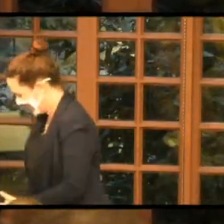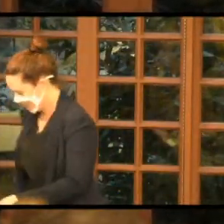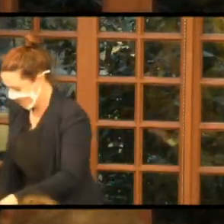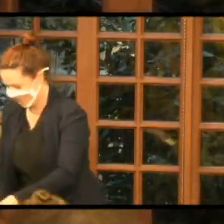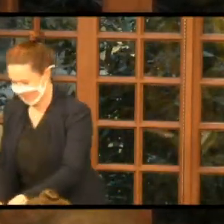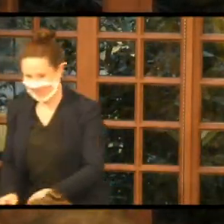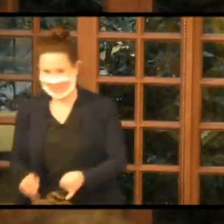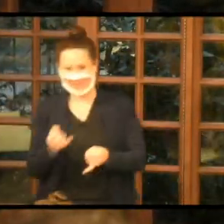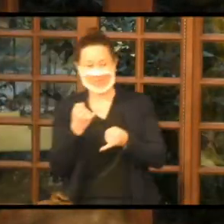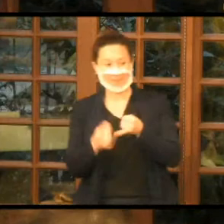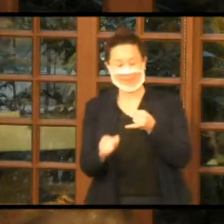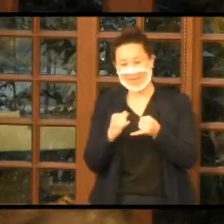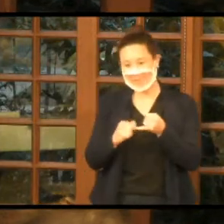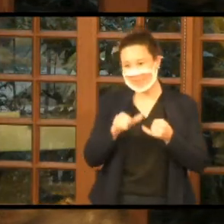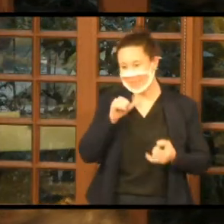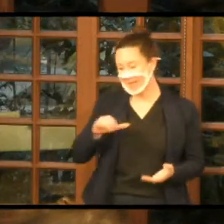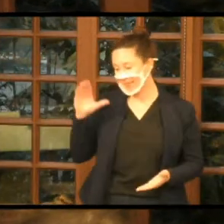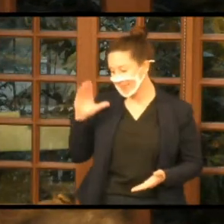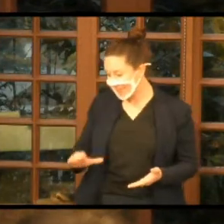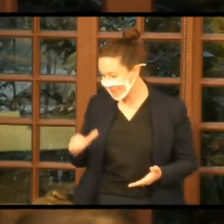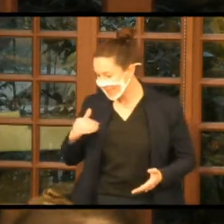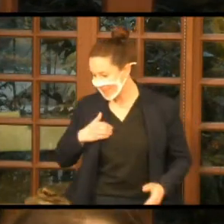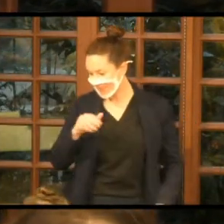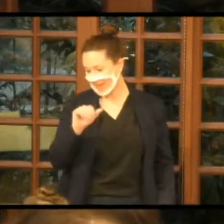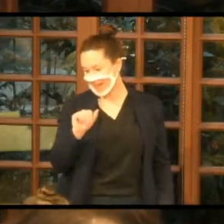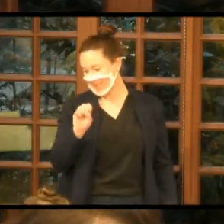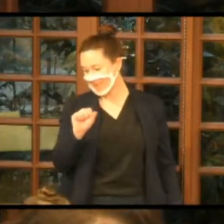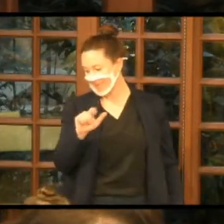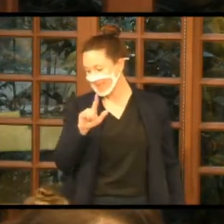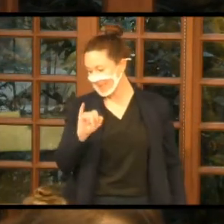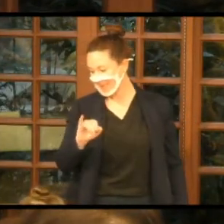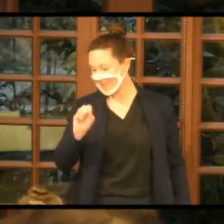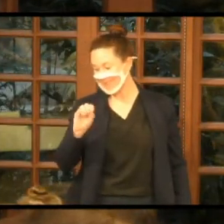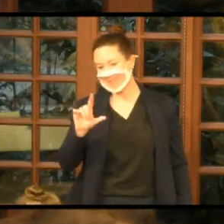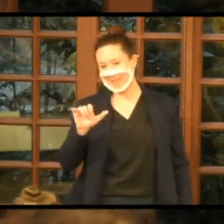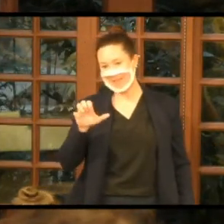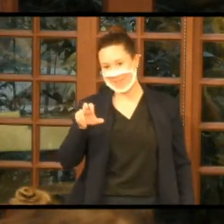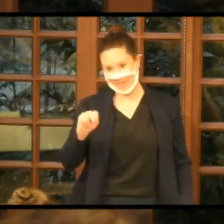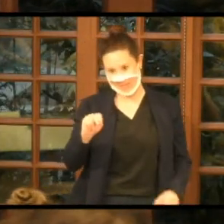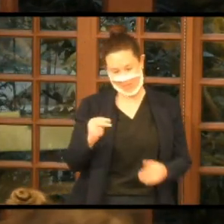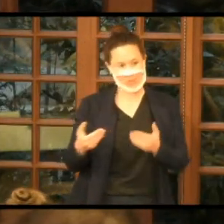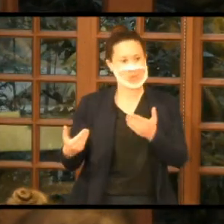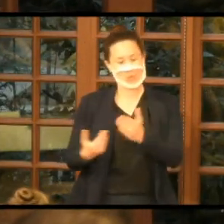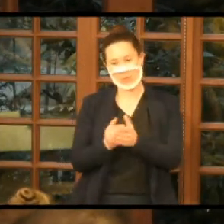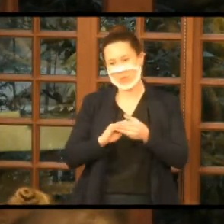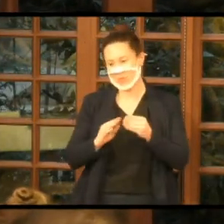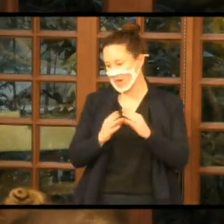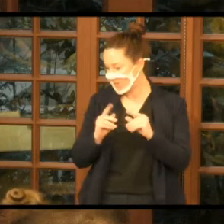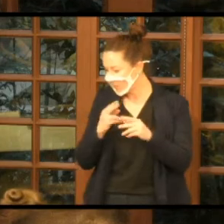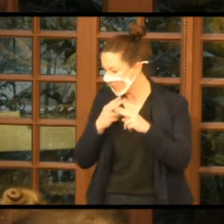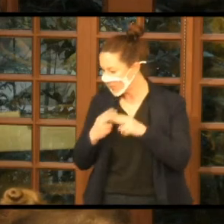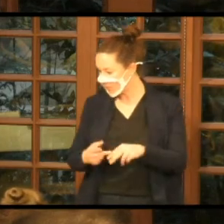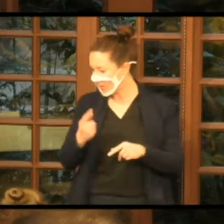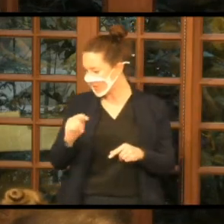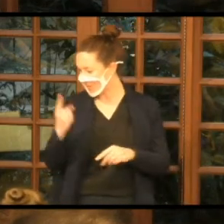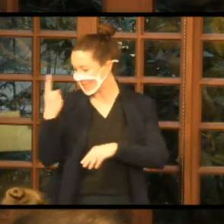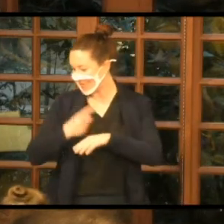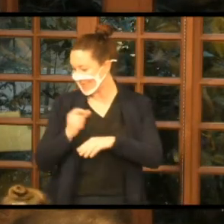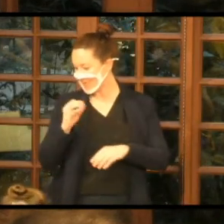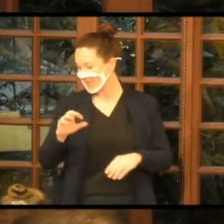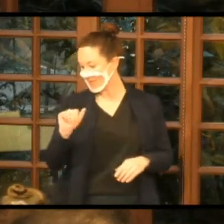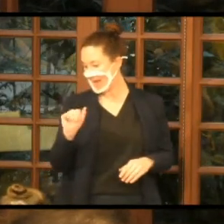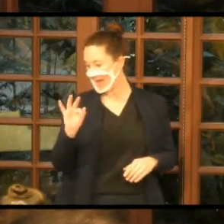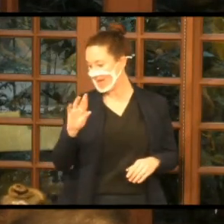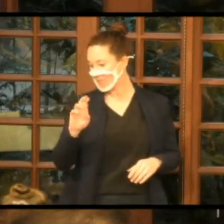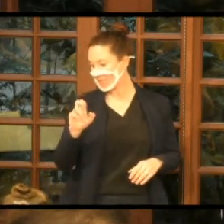Last, but certainly not least, we have Asali Solomon. Asali's latest novel, The Days of Afrikit, has been called